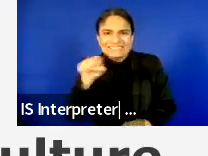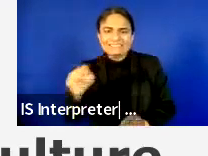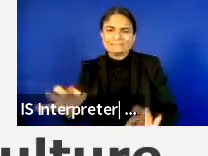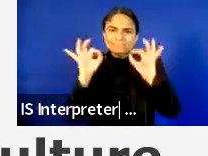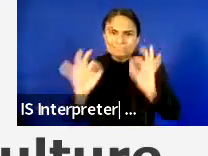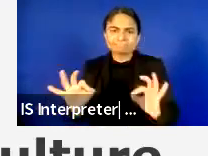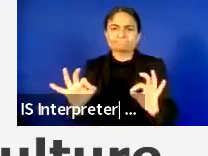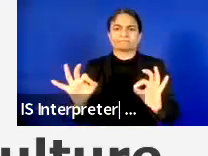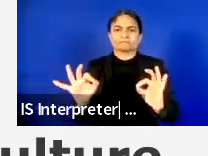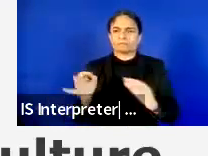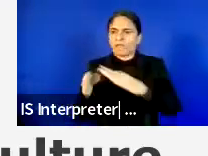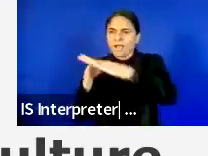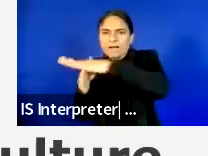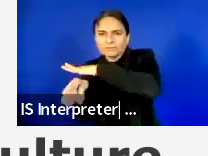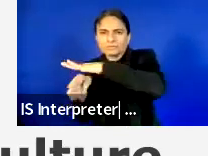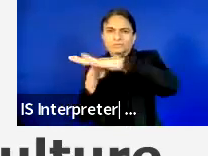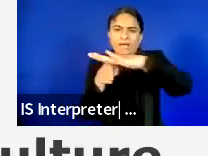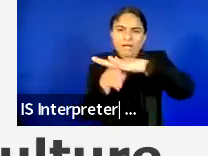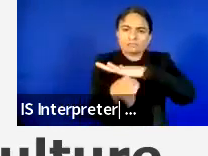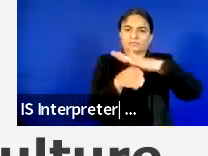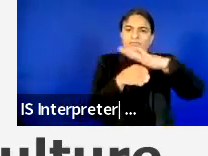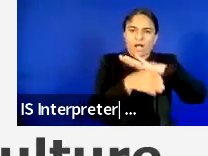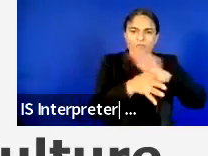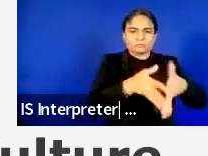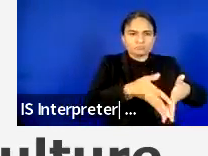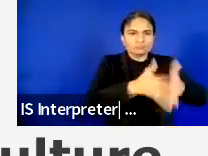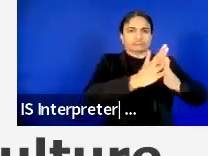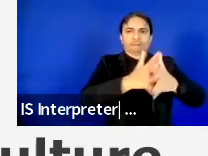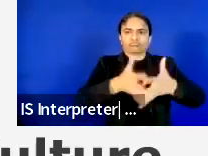within the conference. So you will see in this picture